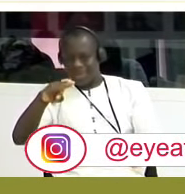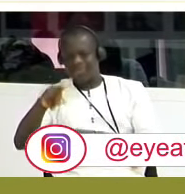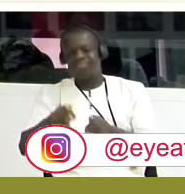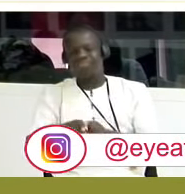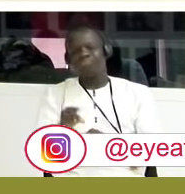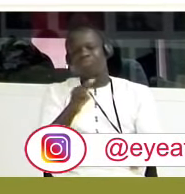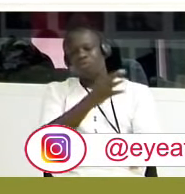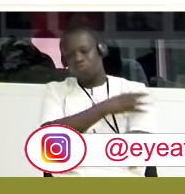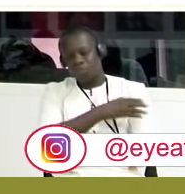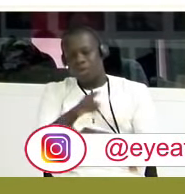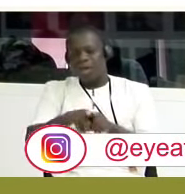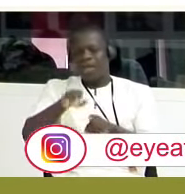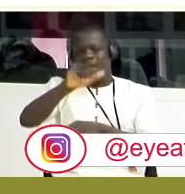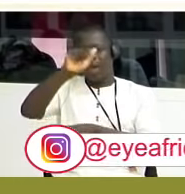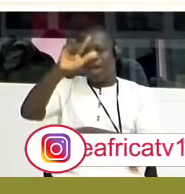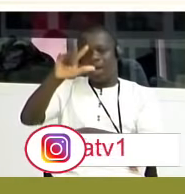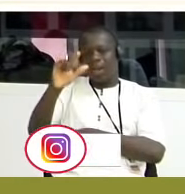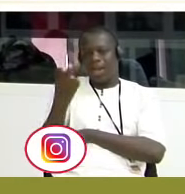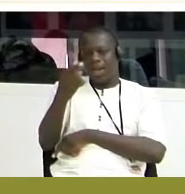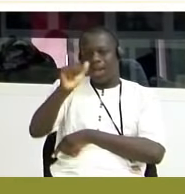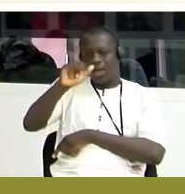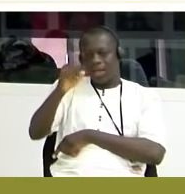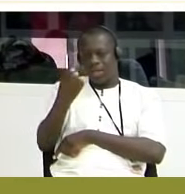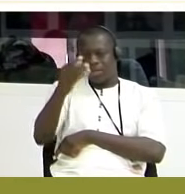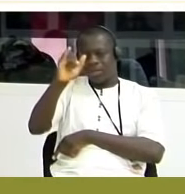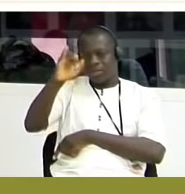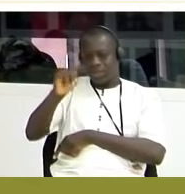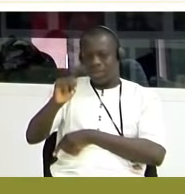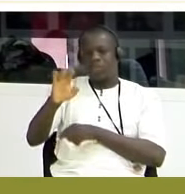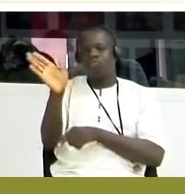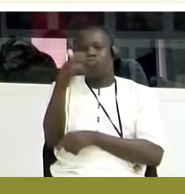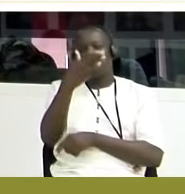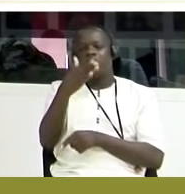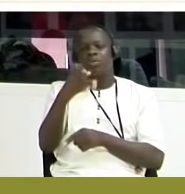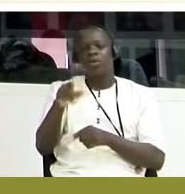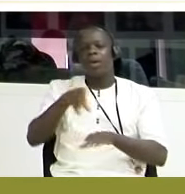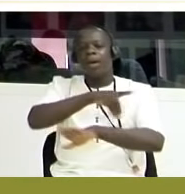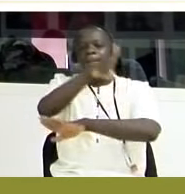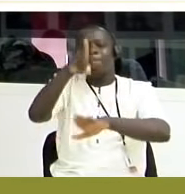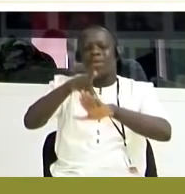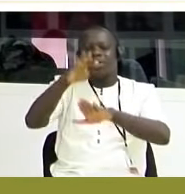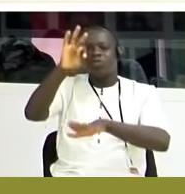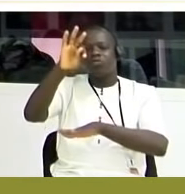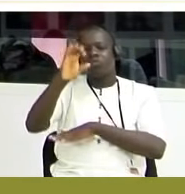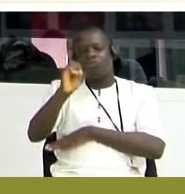Jaina, we went to Focha in Izmir